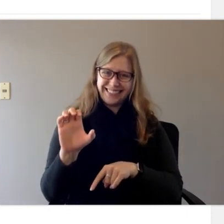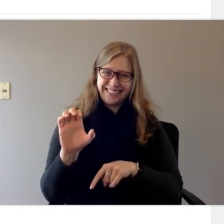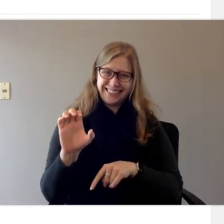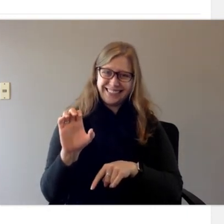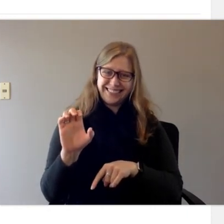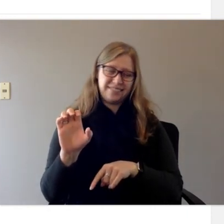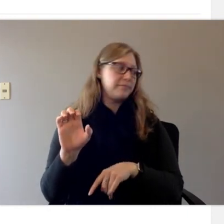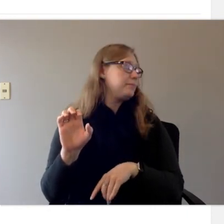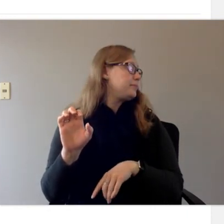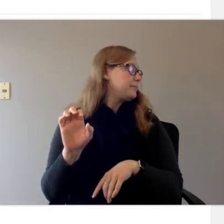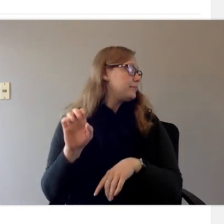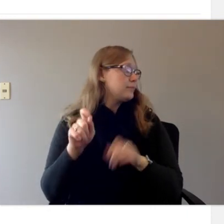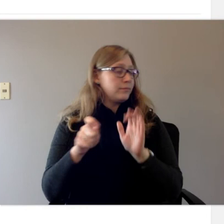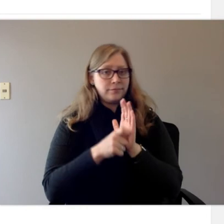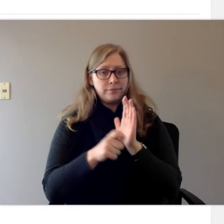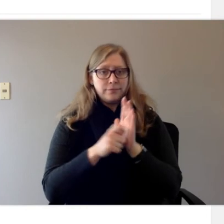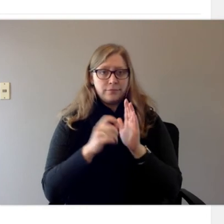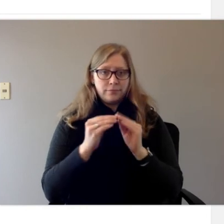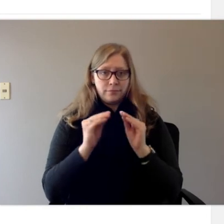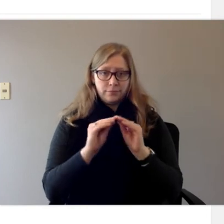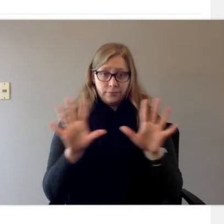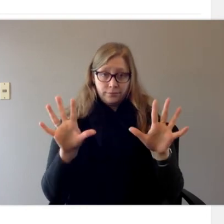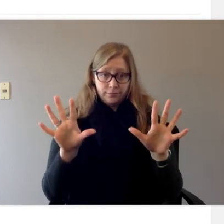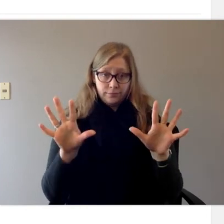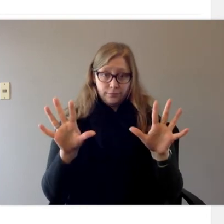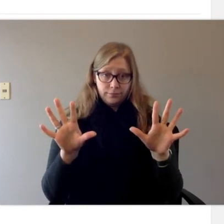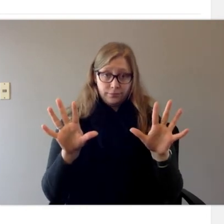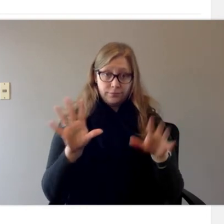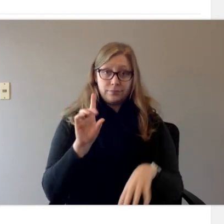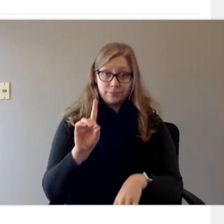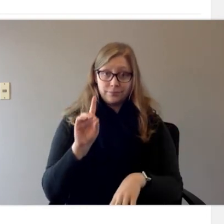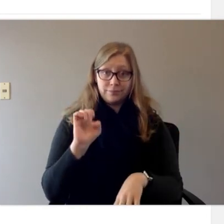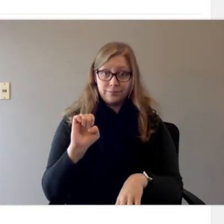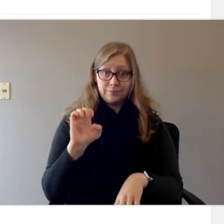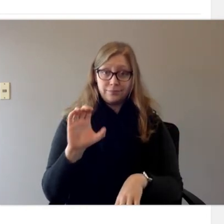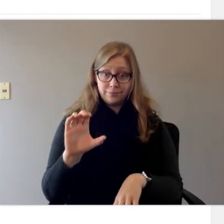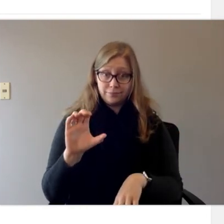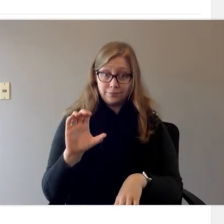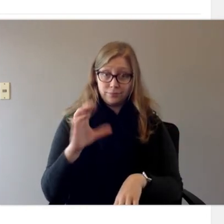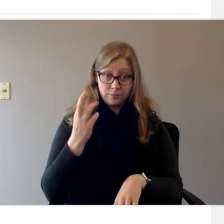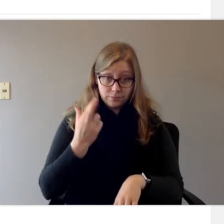See if I can write that better. DEC.